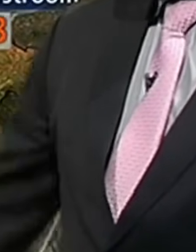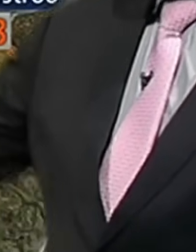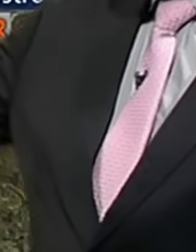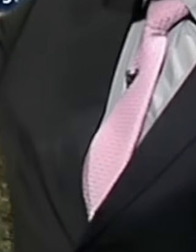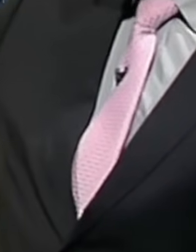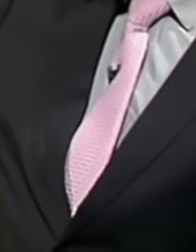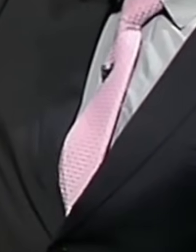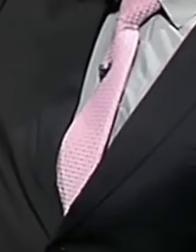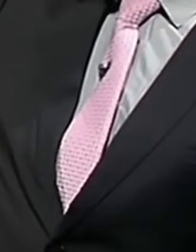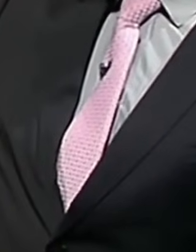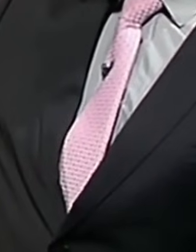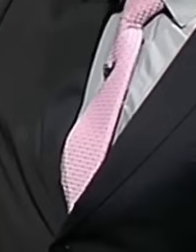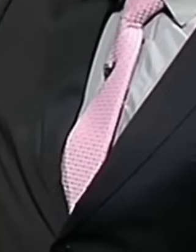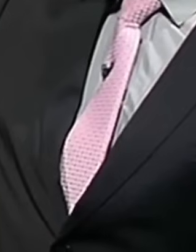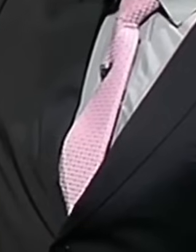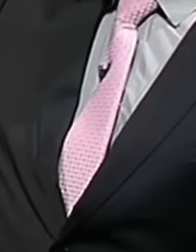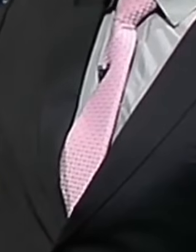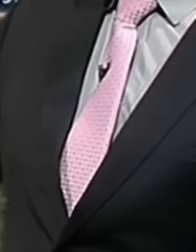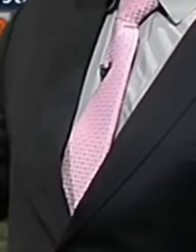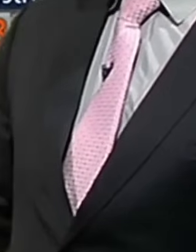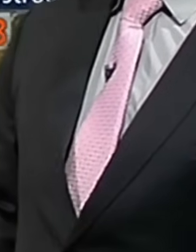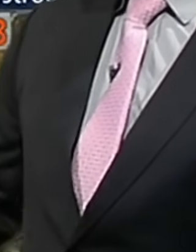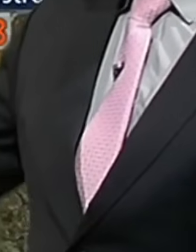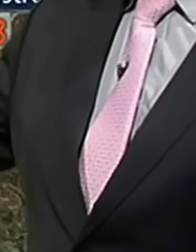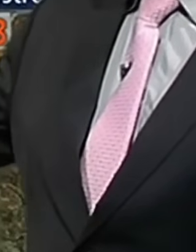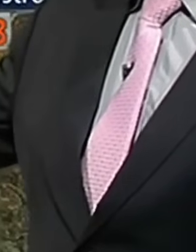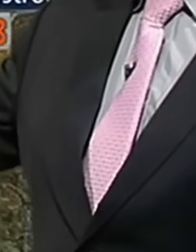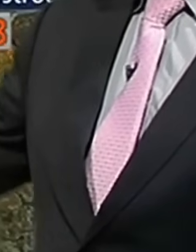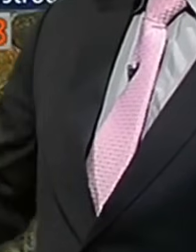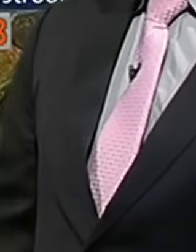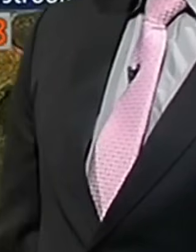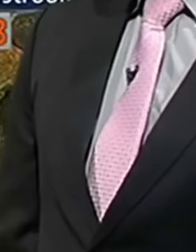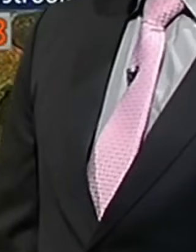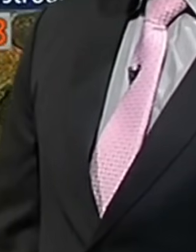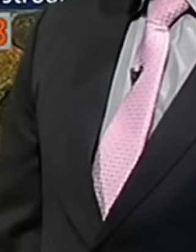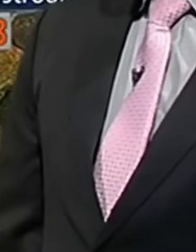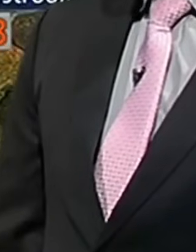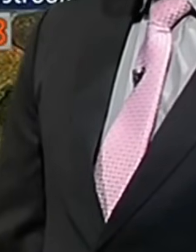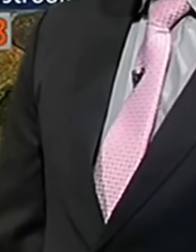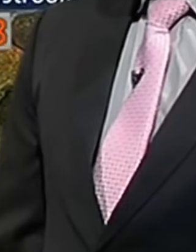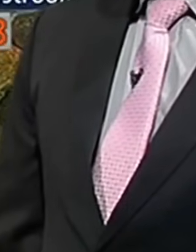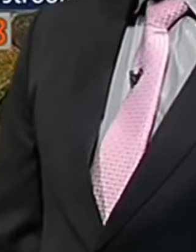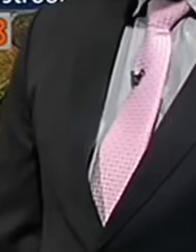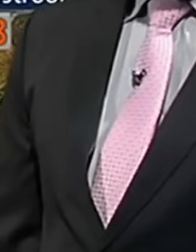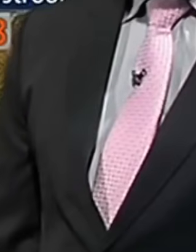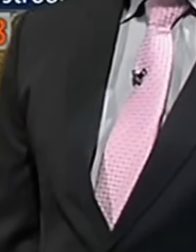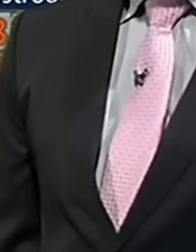yona tla fihla tsa mashwa bile metso e mashwa mararo ka mane ka Mahikeng mashwa bile morobong ka mona ka